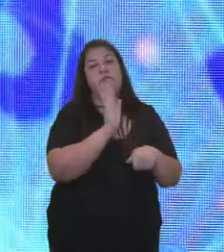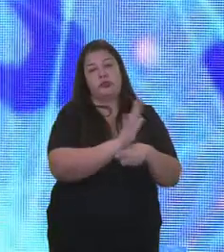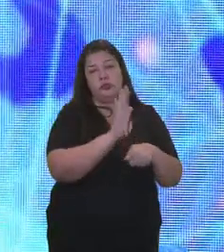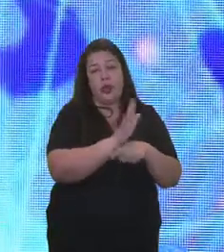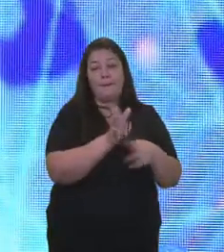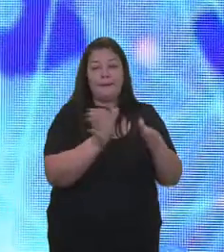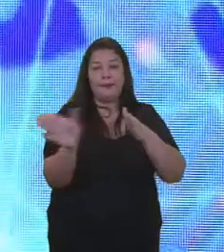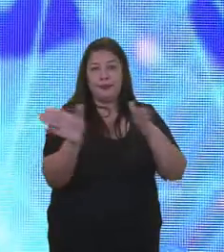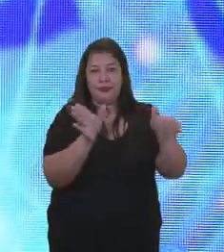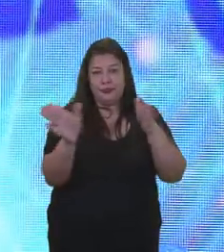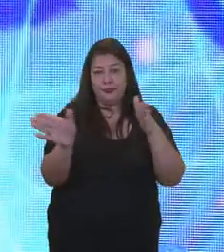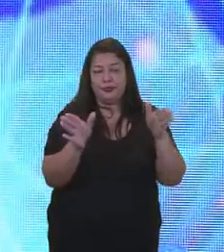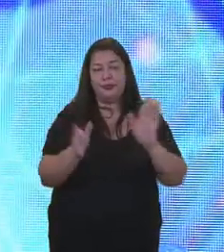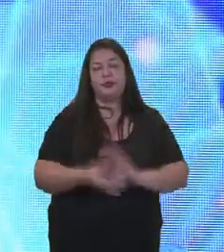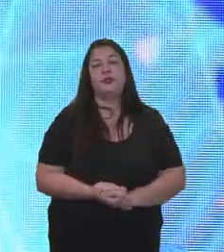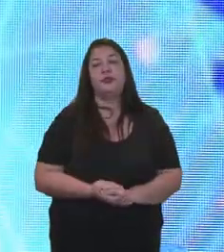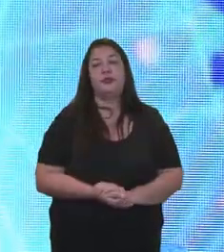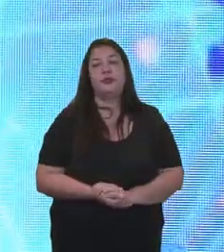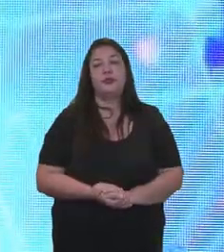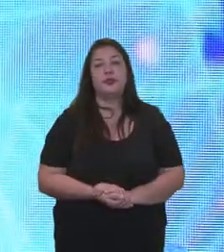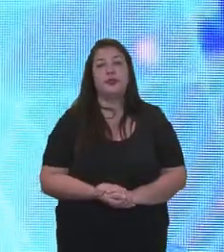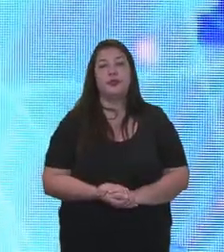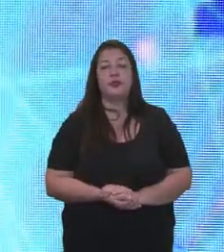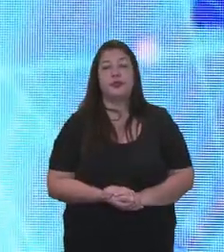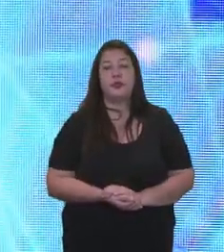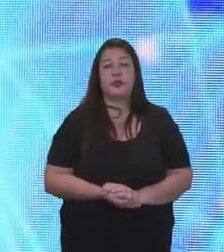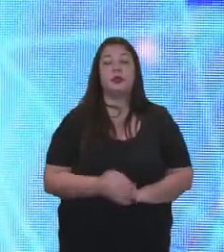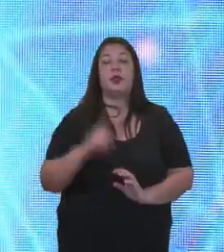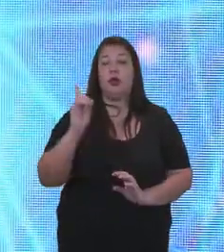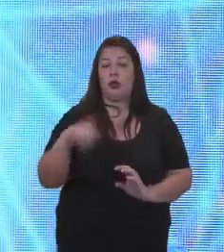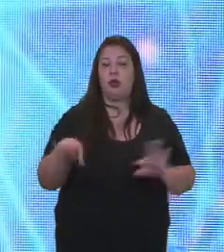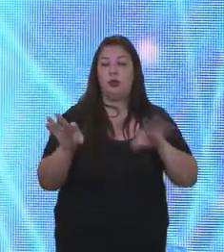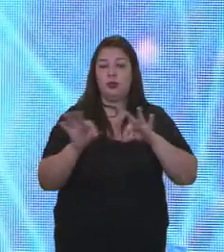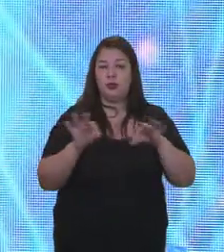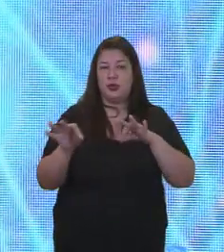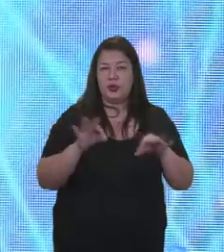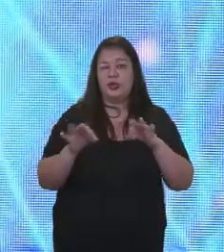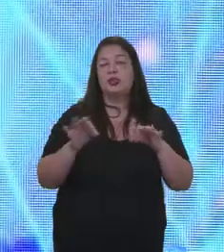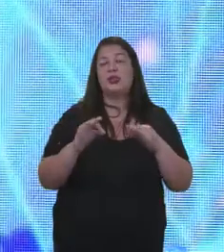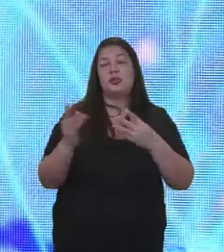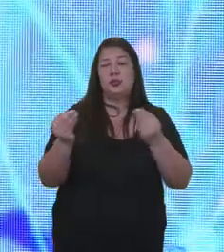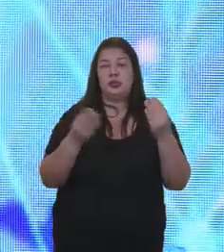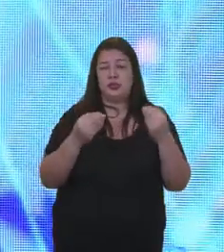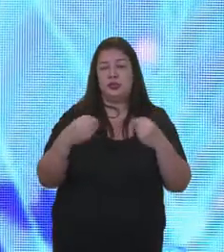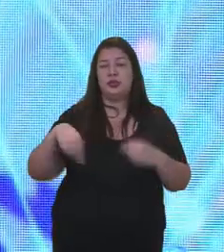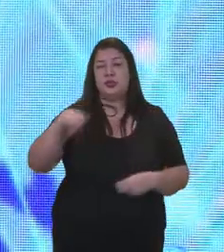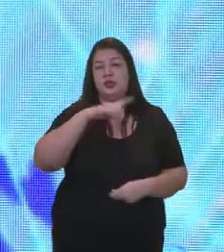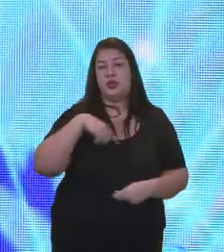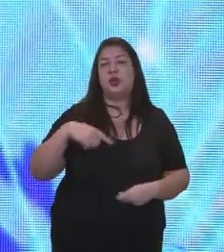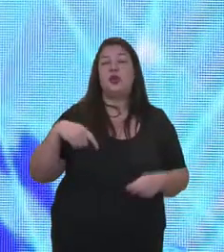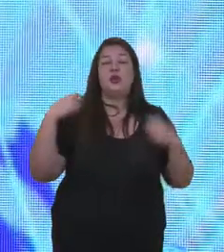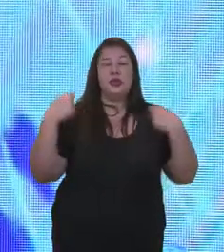do capacity building to direct the people. So these are processes that often